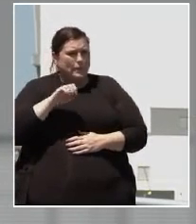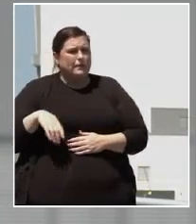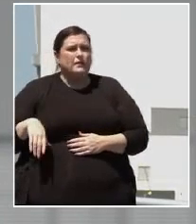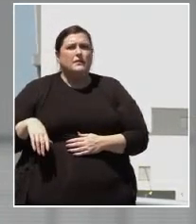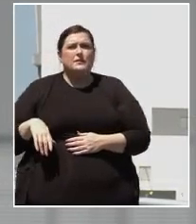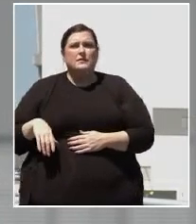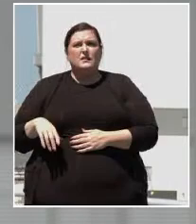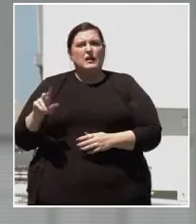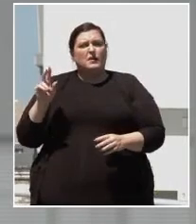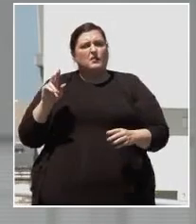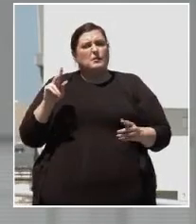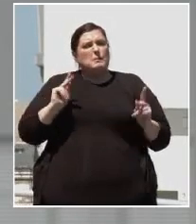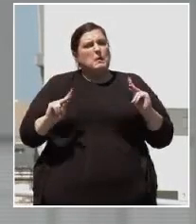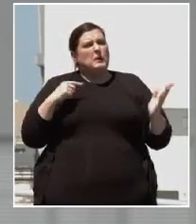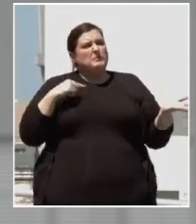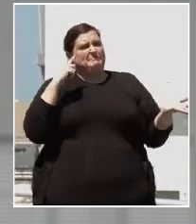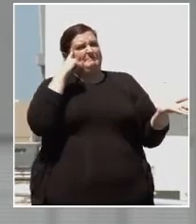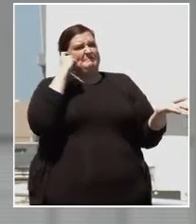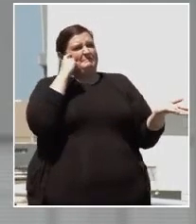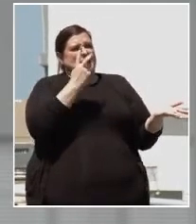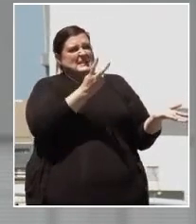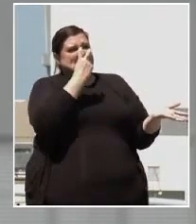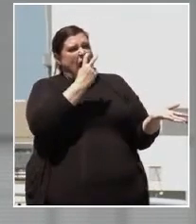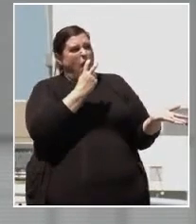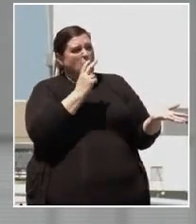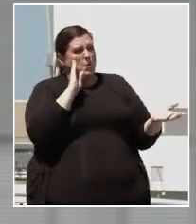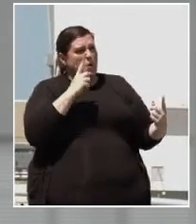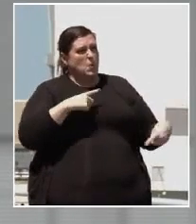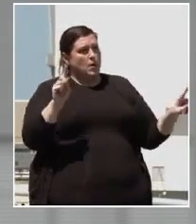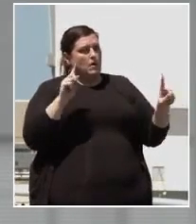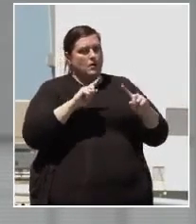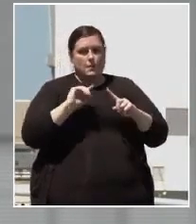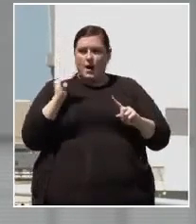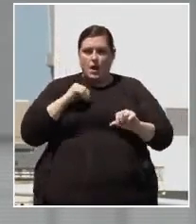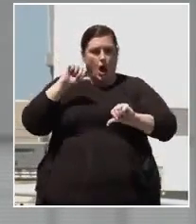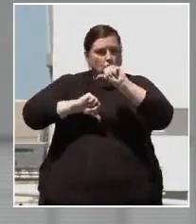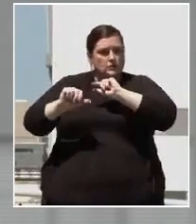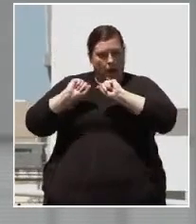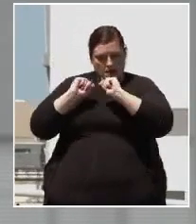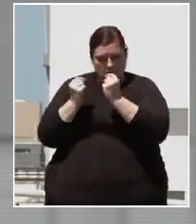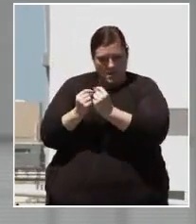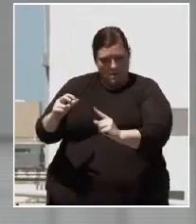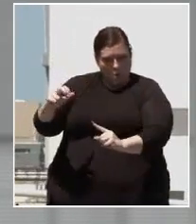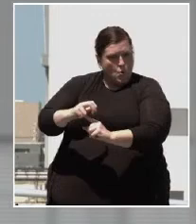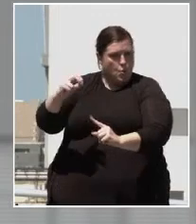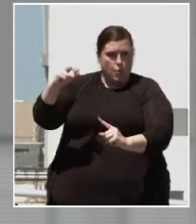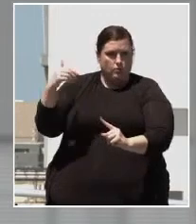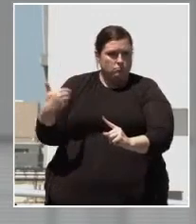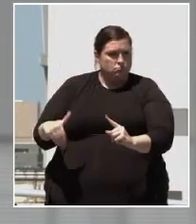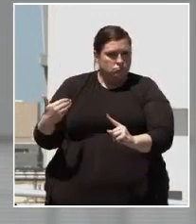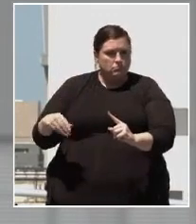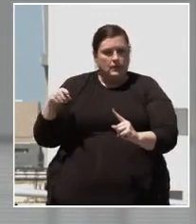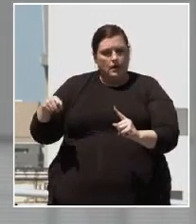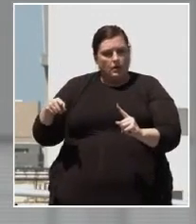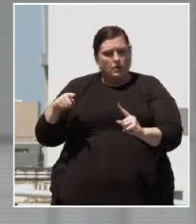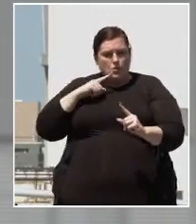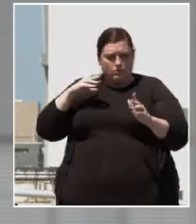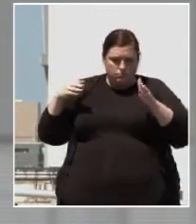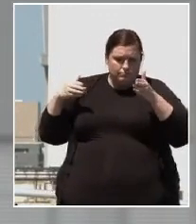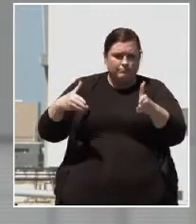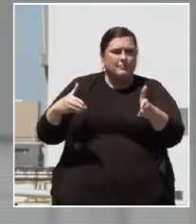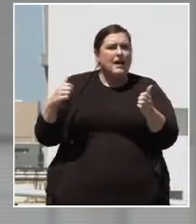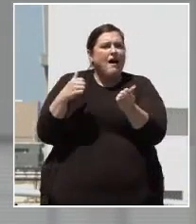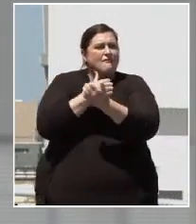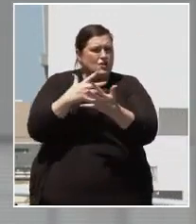in on everything that could go wrong but oh what a science team we have at Nasa and they poured